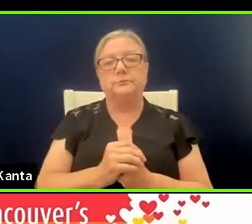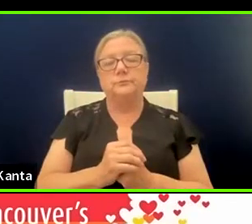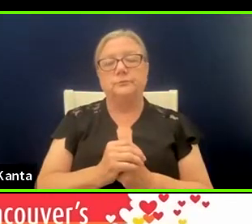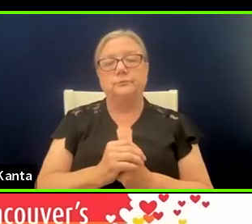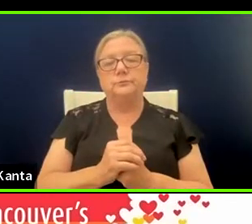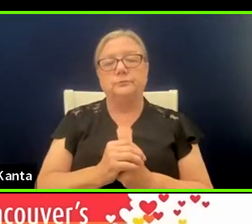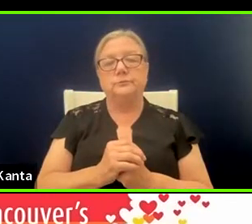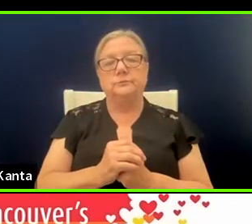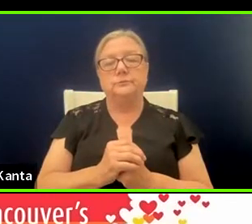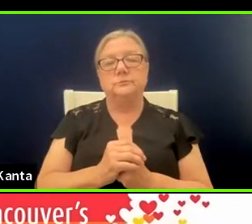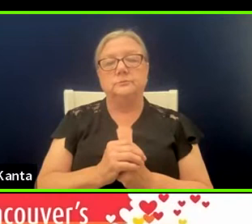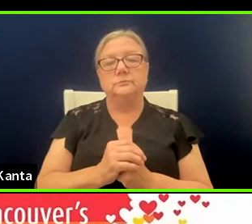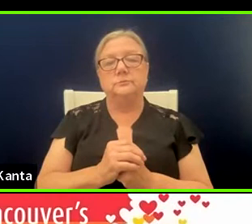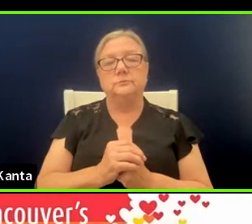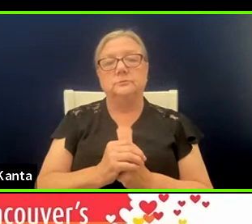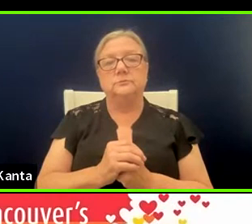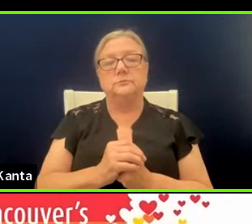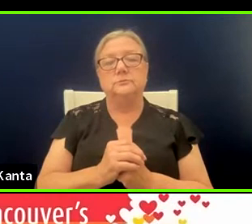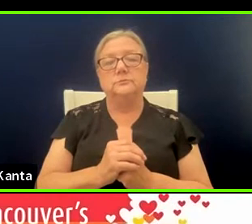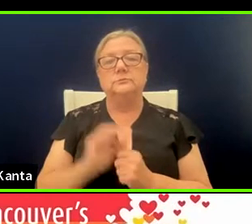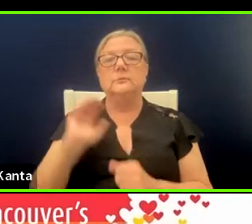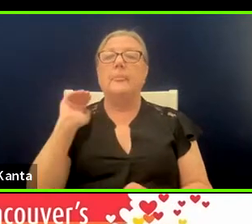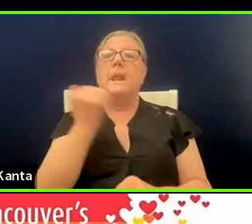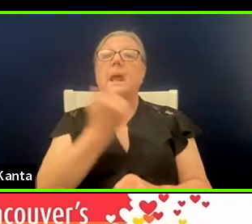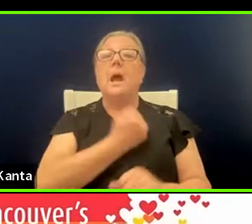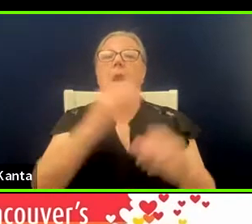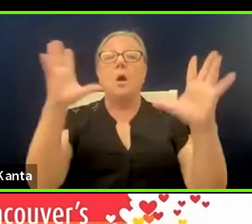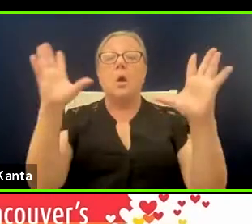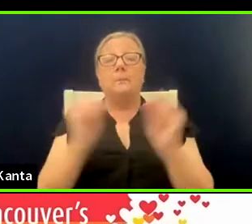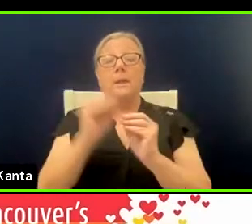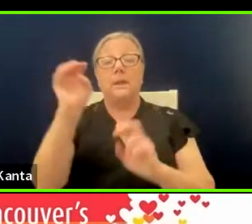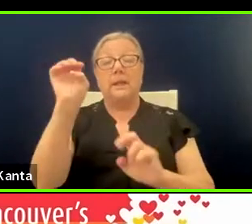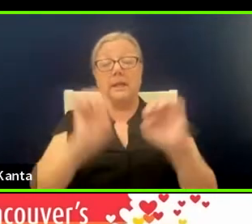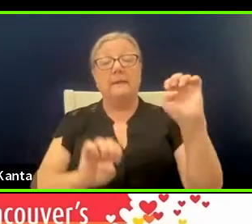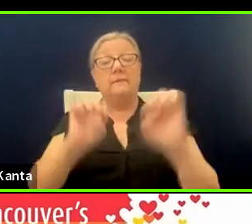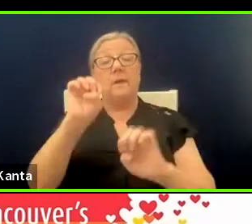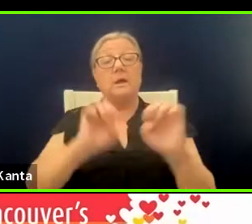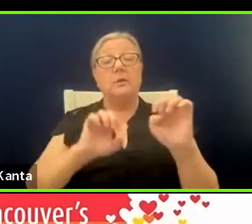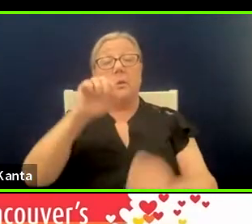if we could have our meeting evaluation poll,